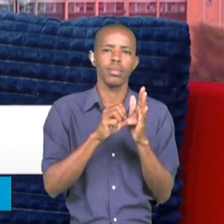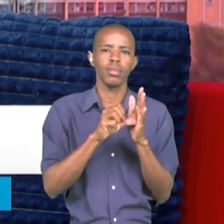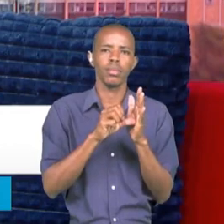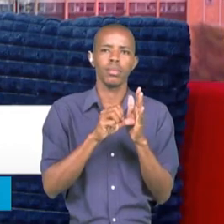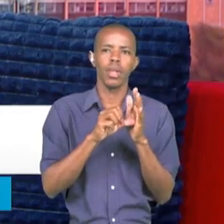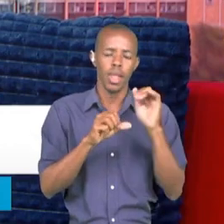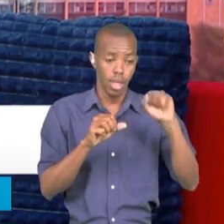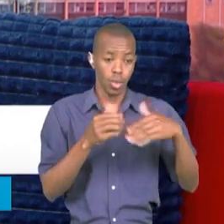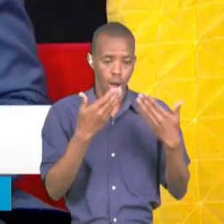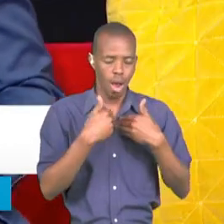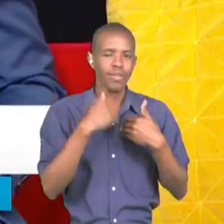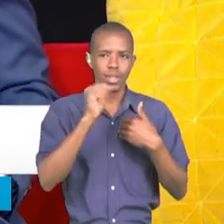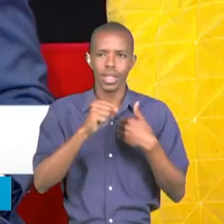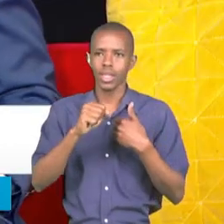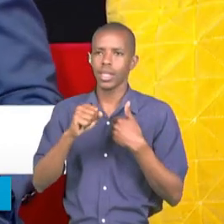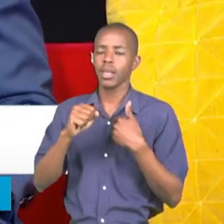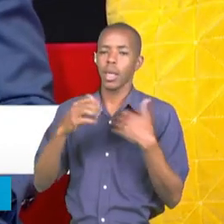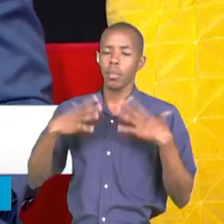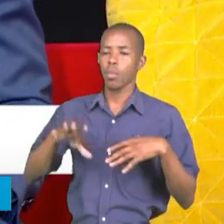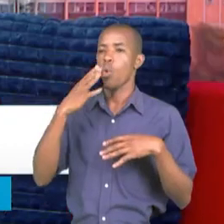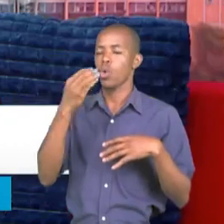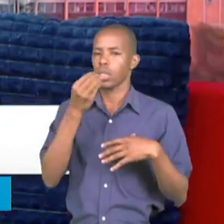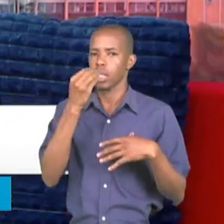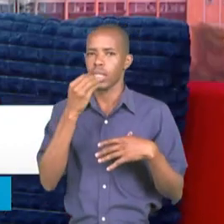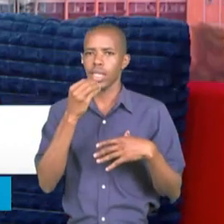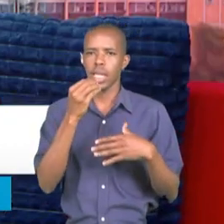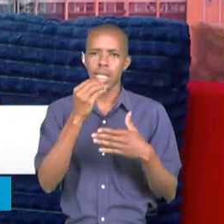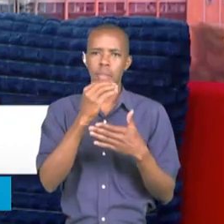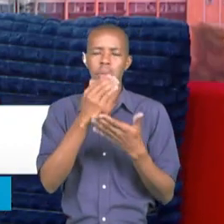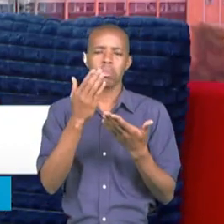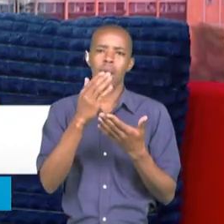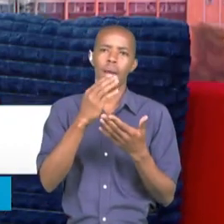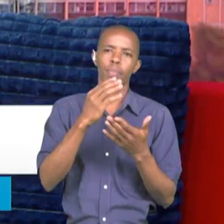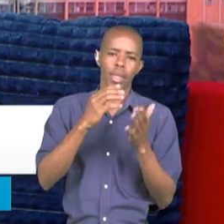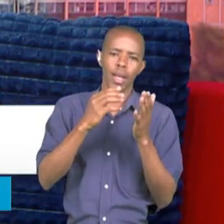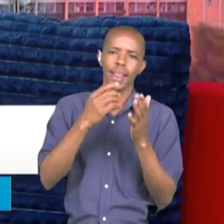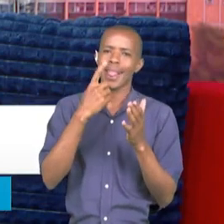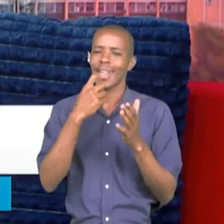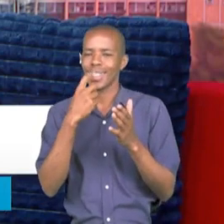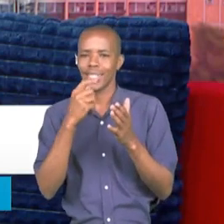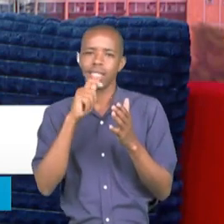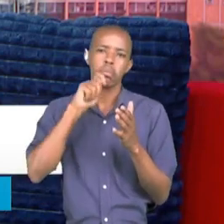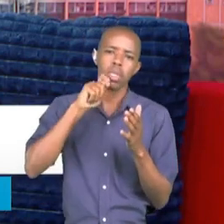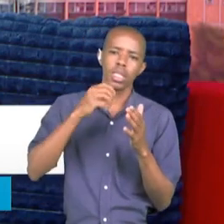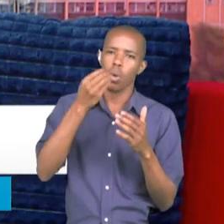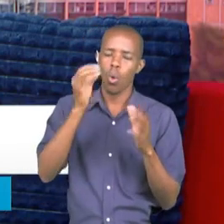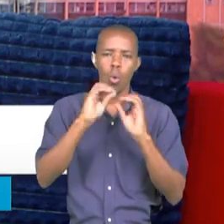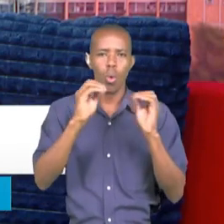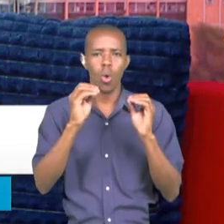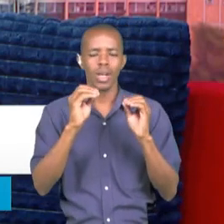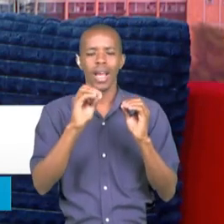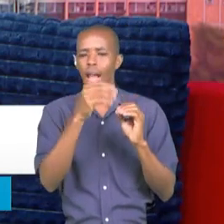such People who don't eat carbs, people who don't eat white meat, red meat, people who don't eat